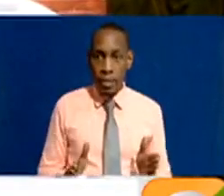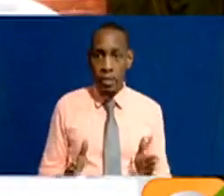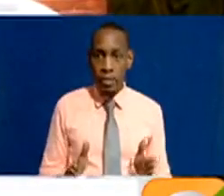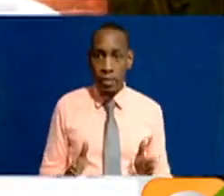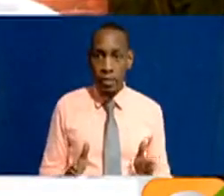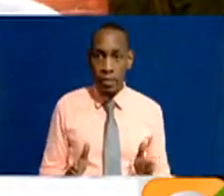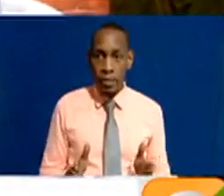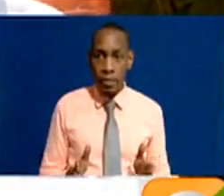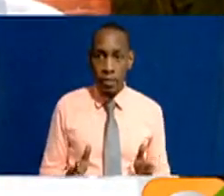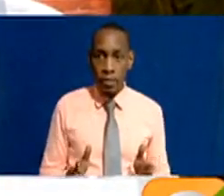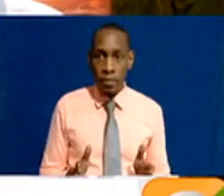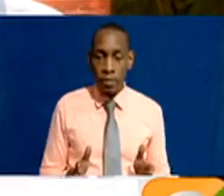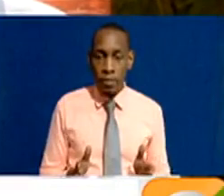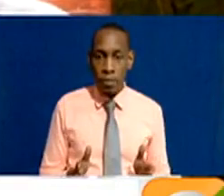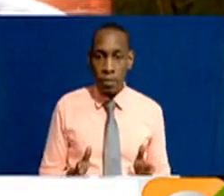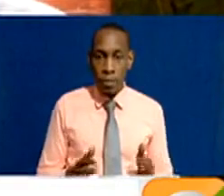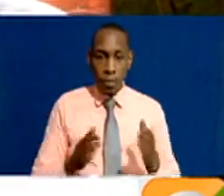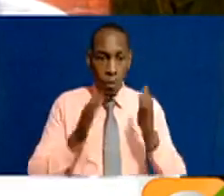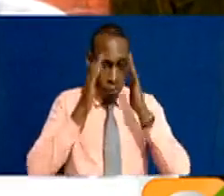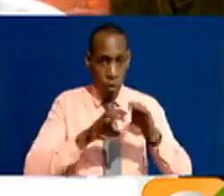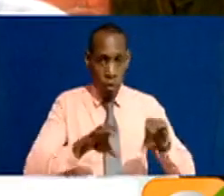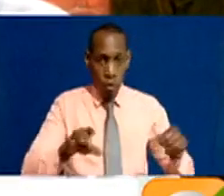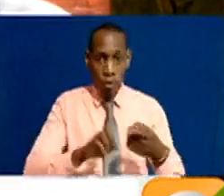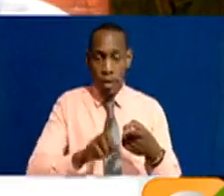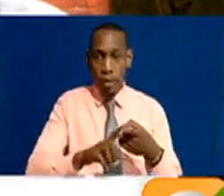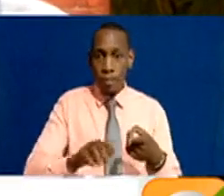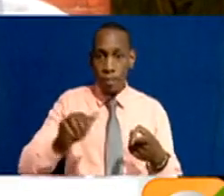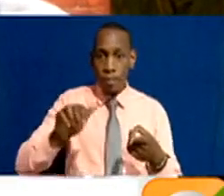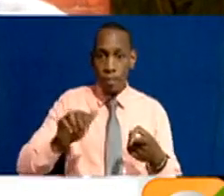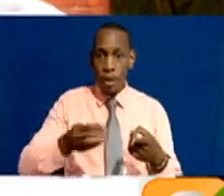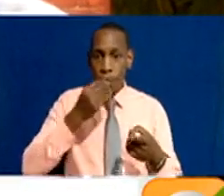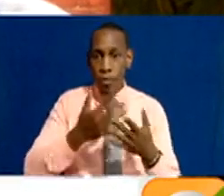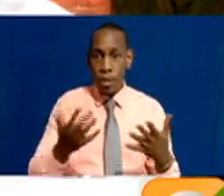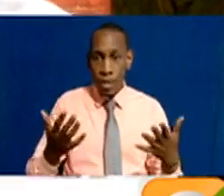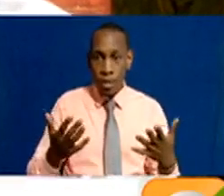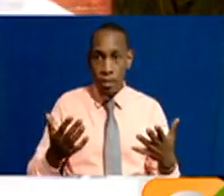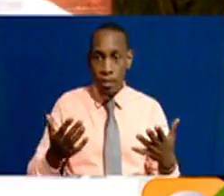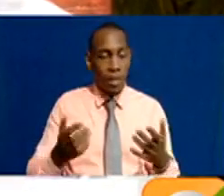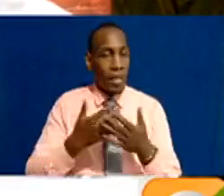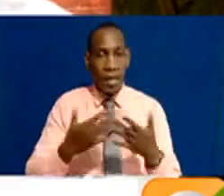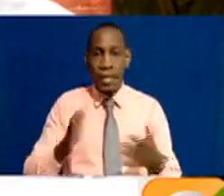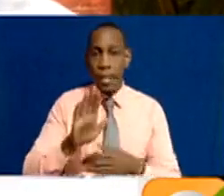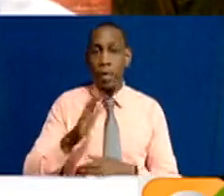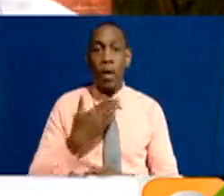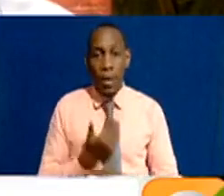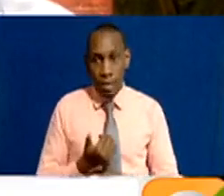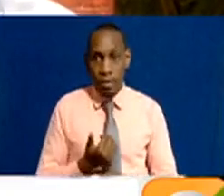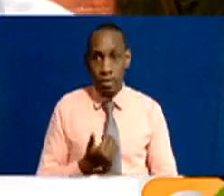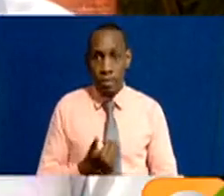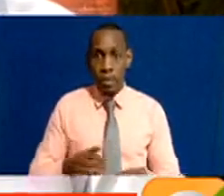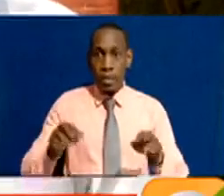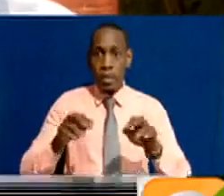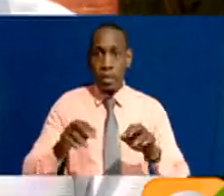have so many products in the market now, whether it is alcohol, whether it is foodstuff, or whatever it is that is